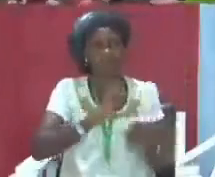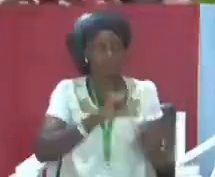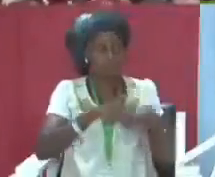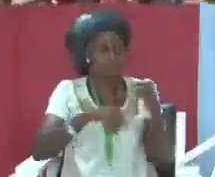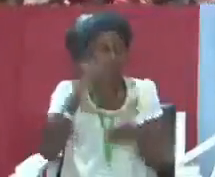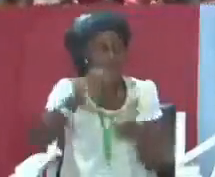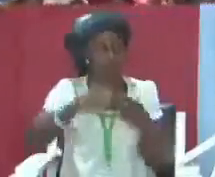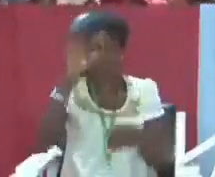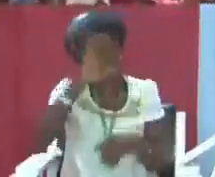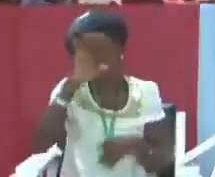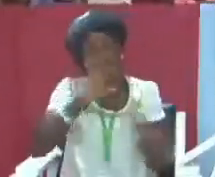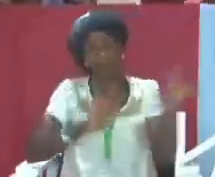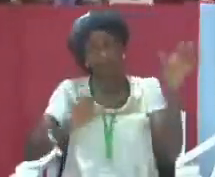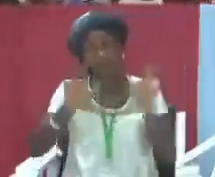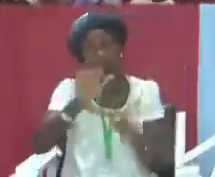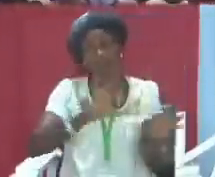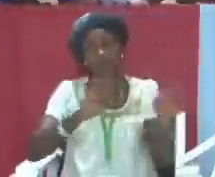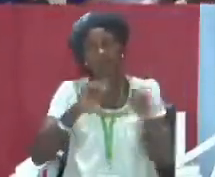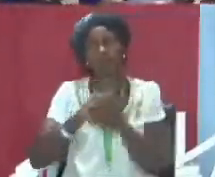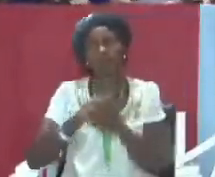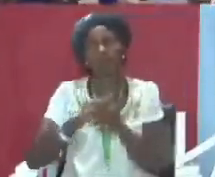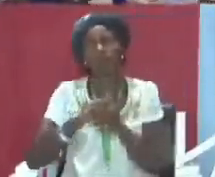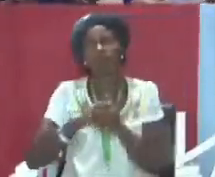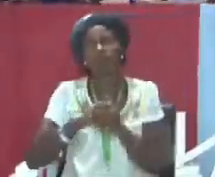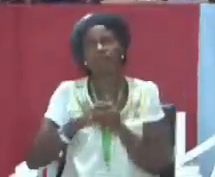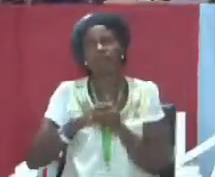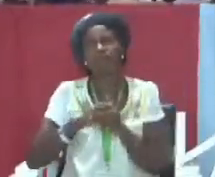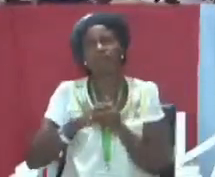out to find mercy.